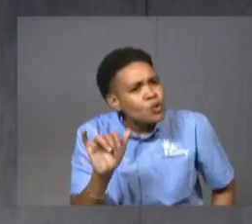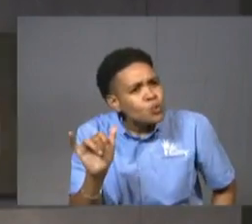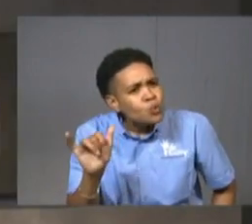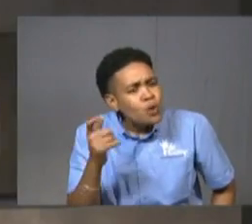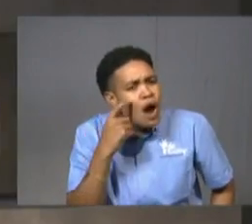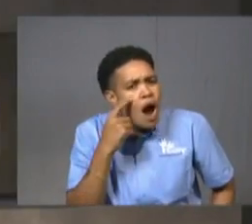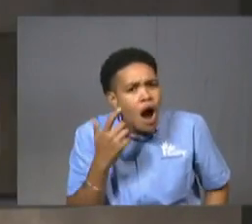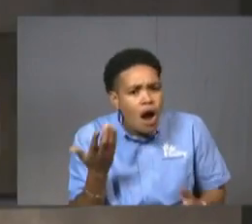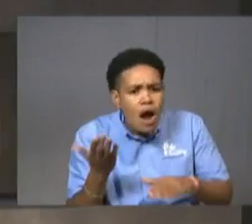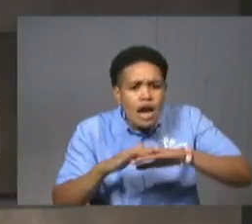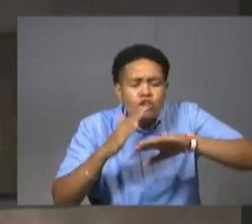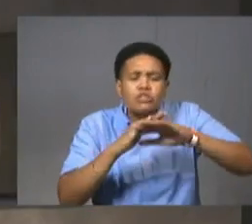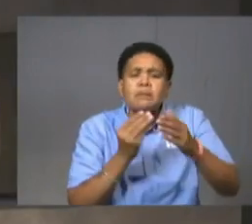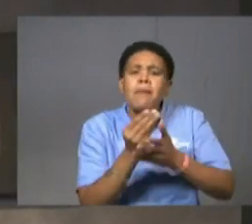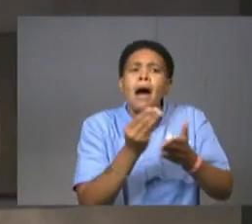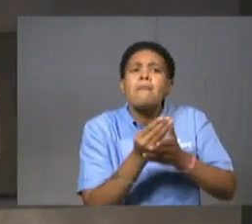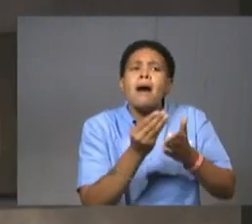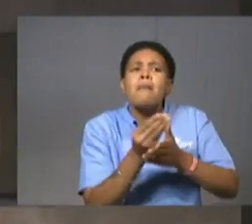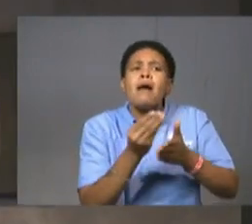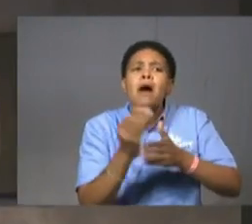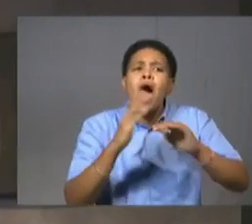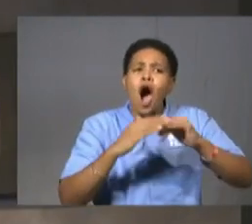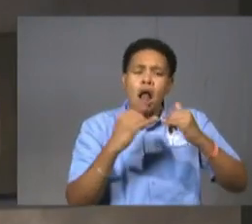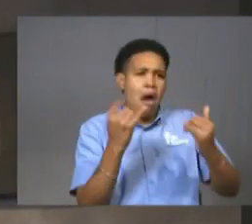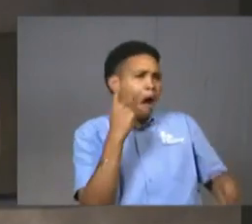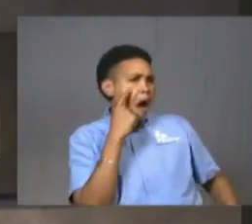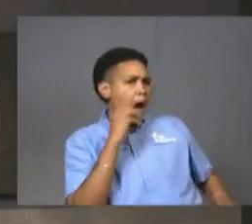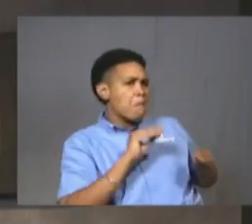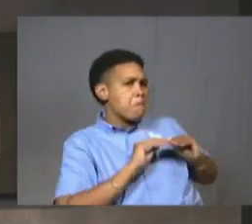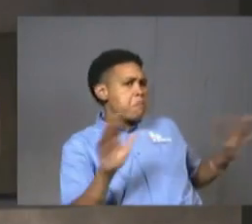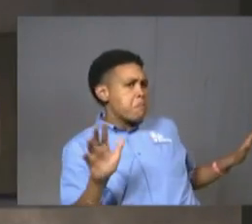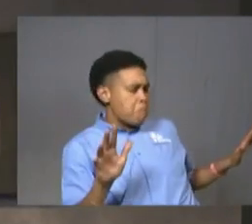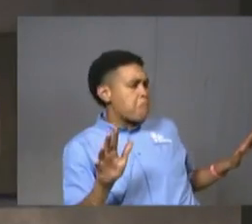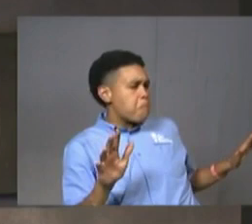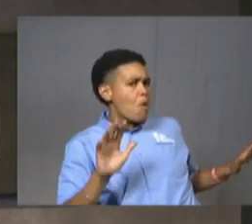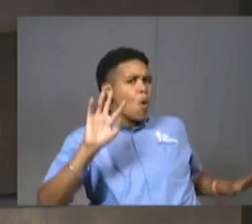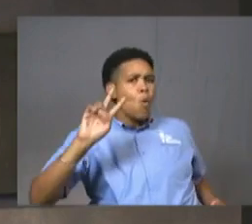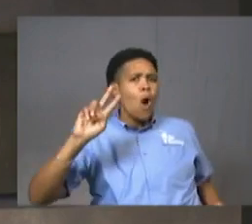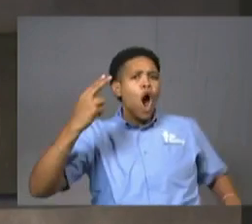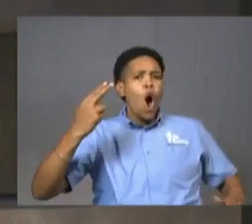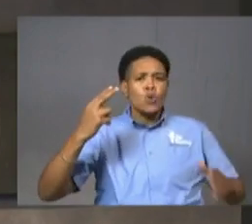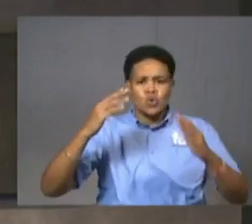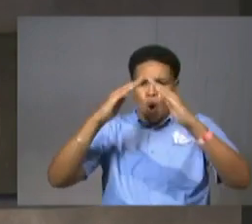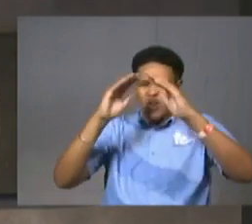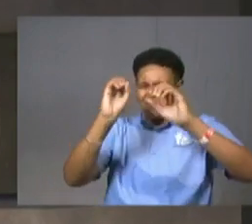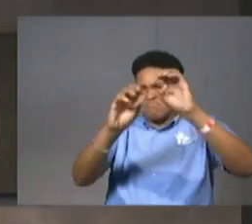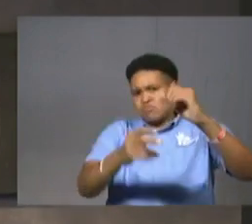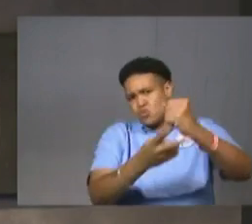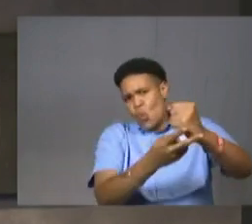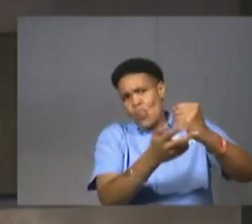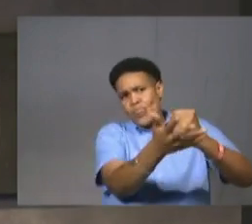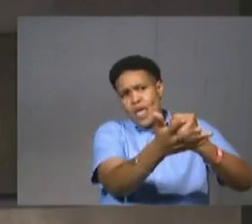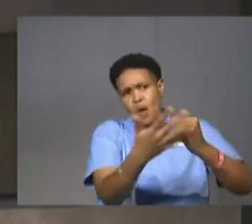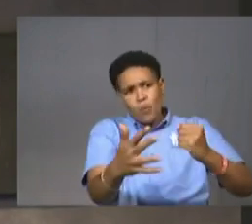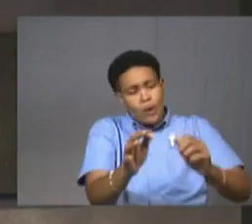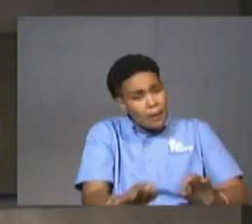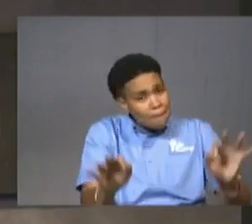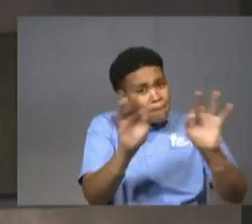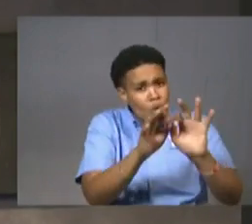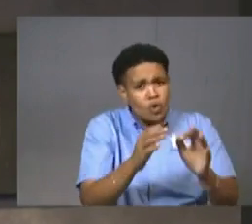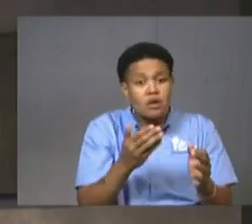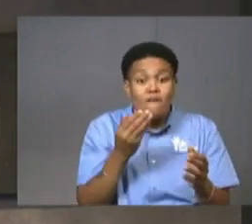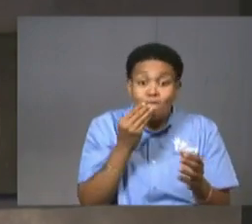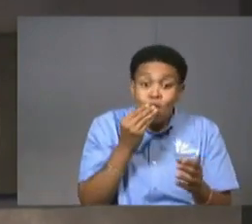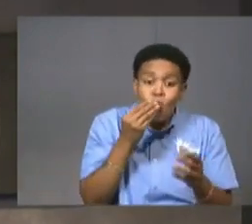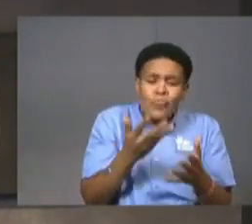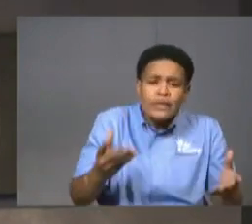shopping and so on, warehousing space is going to be more important. The movement of goods through the supply chains around the world,